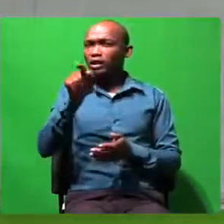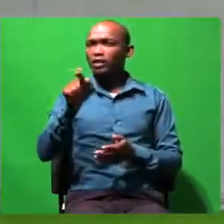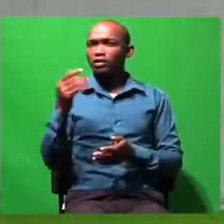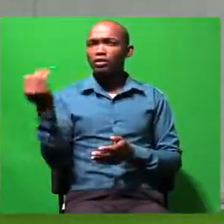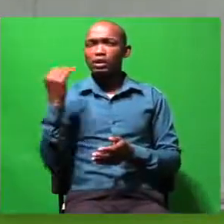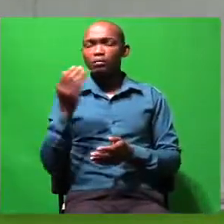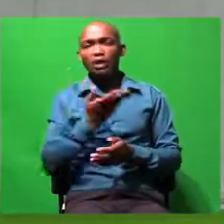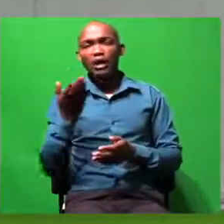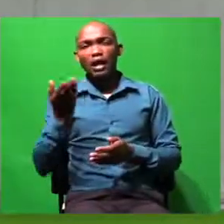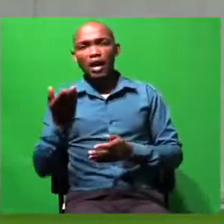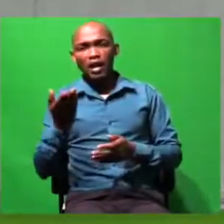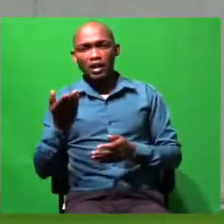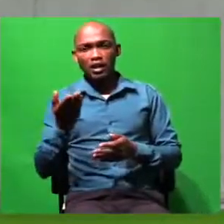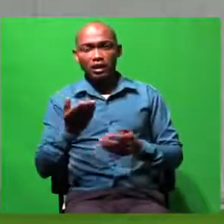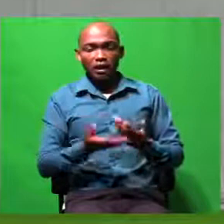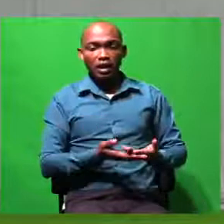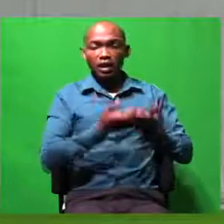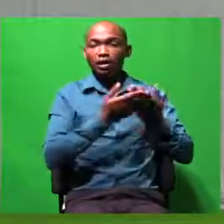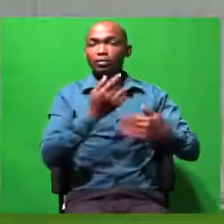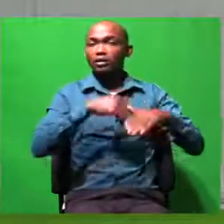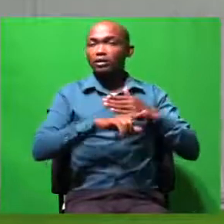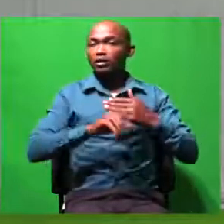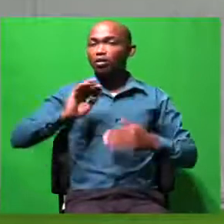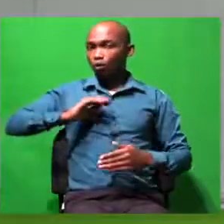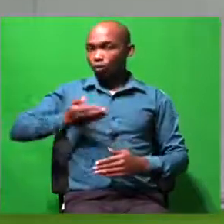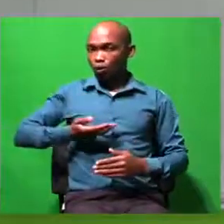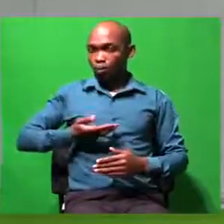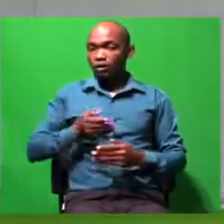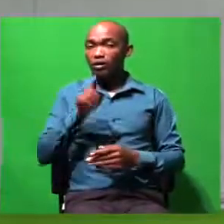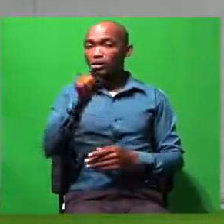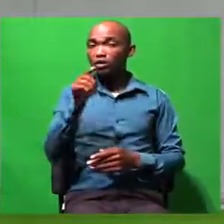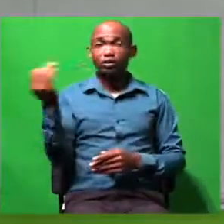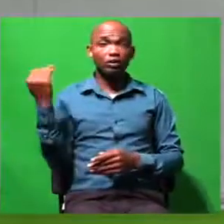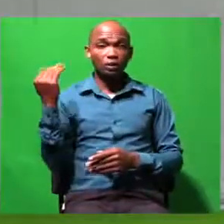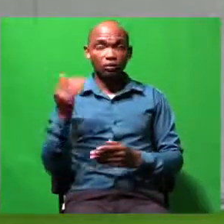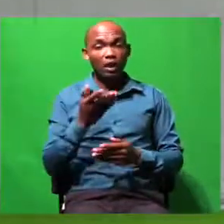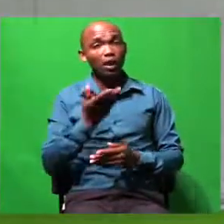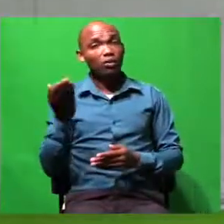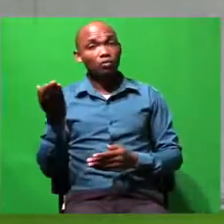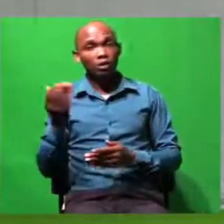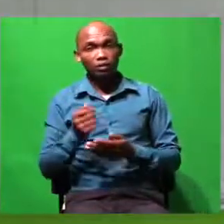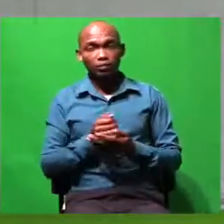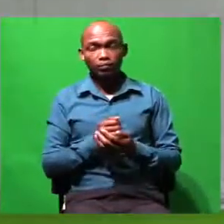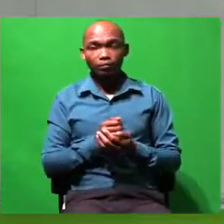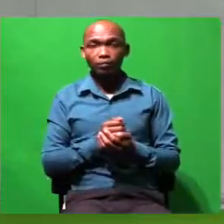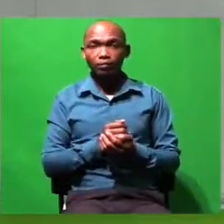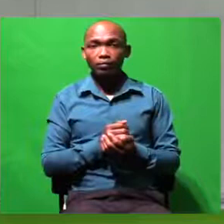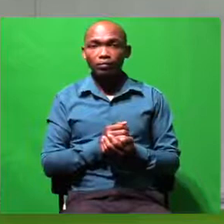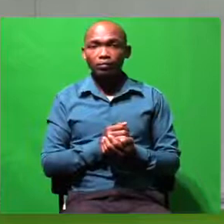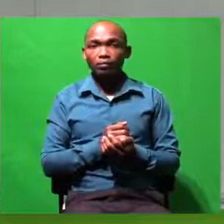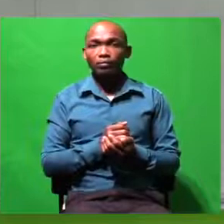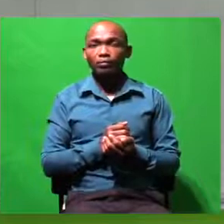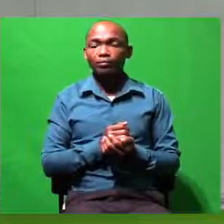me any special care need for women? Can you tell me? Anyone can tell me?